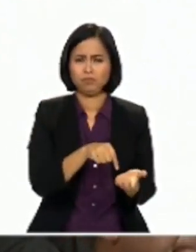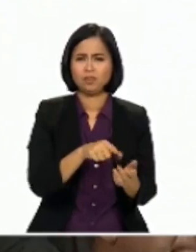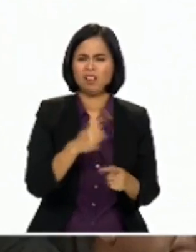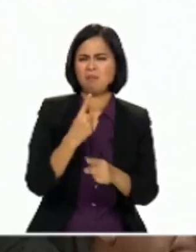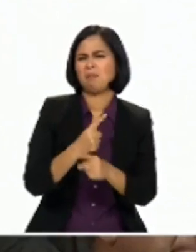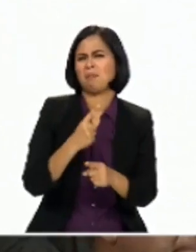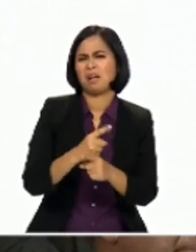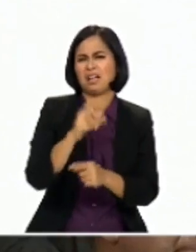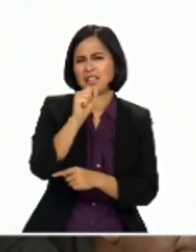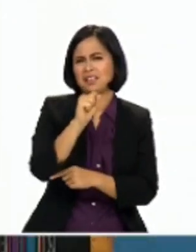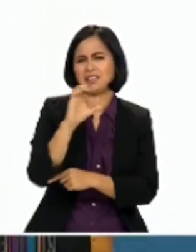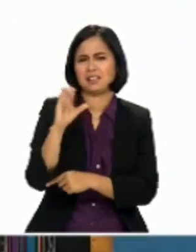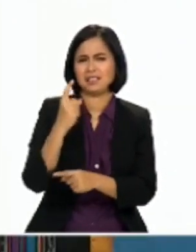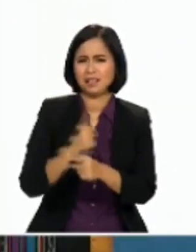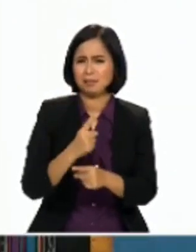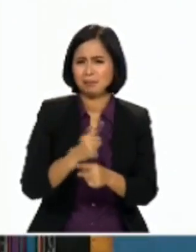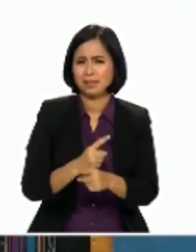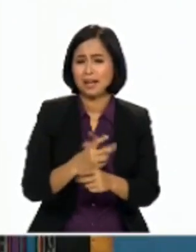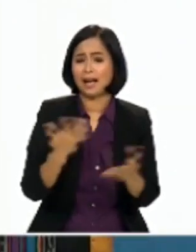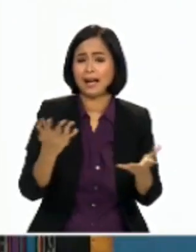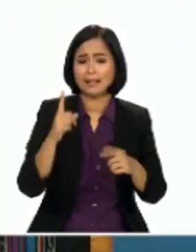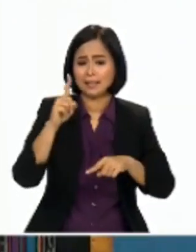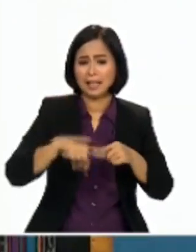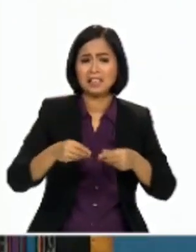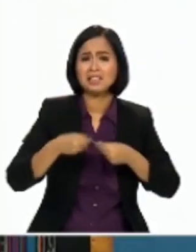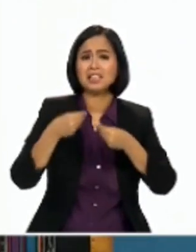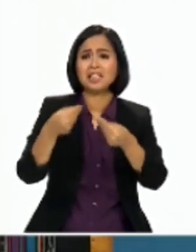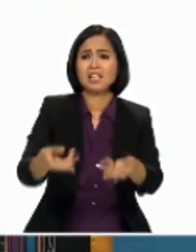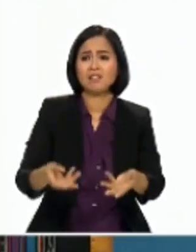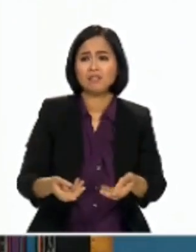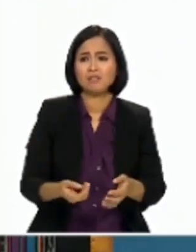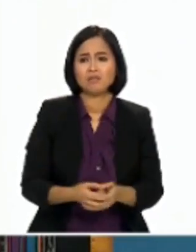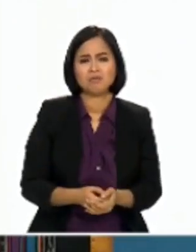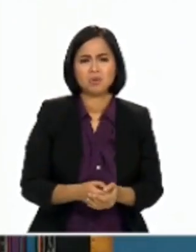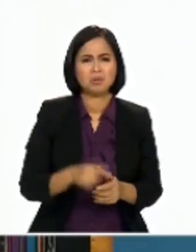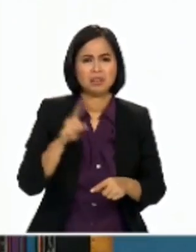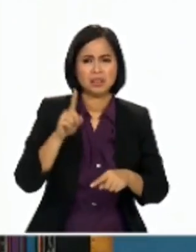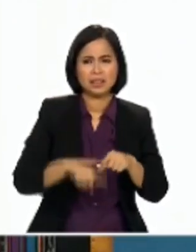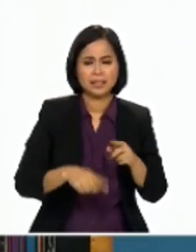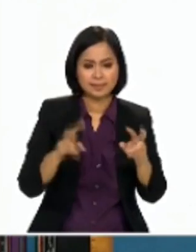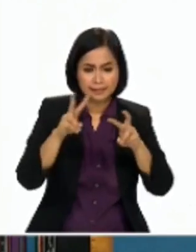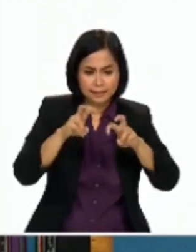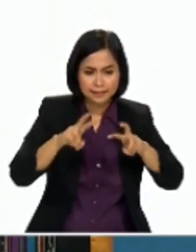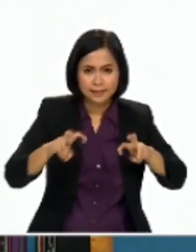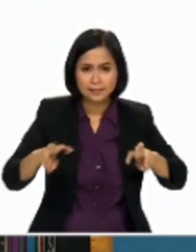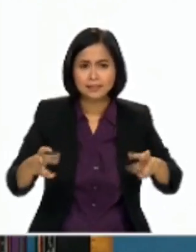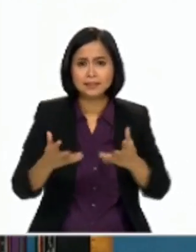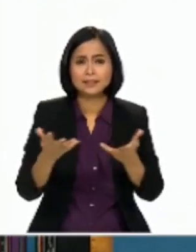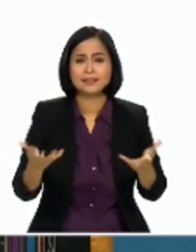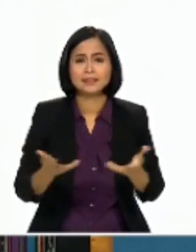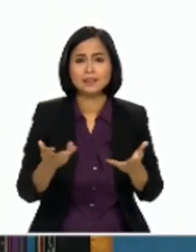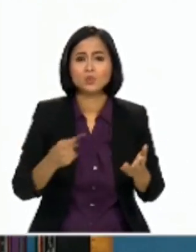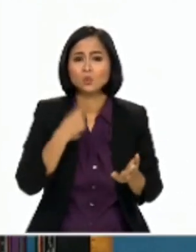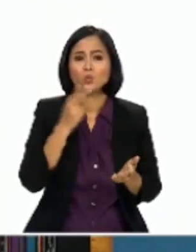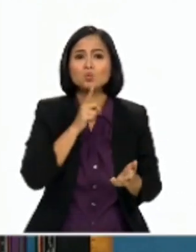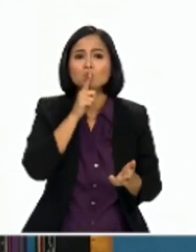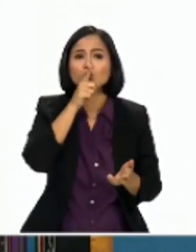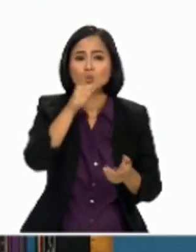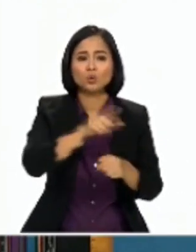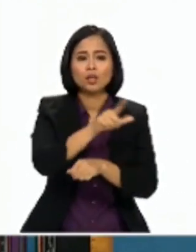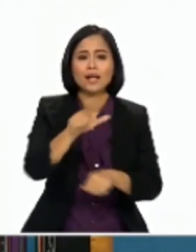Court, hindi mo pwedeng maibigay, sabi mo sino, you can no longer trace the truthful owner of the land.